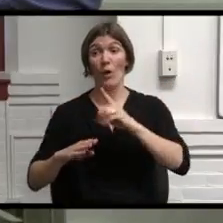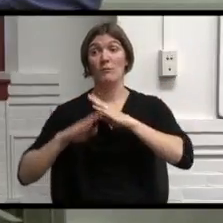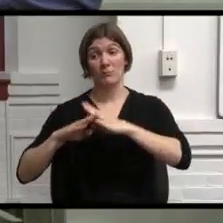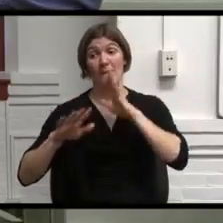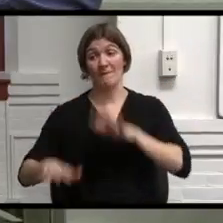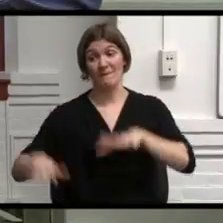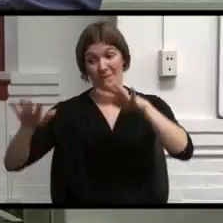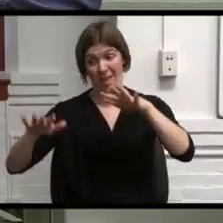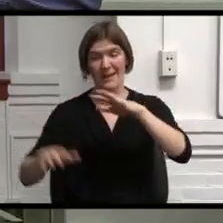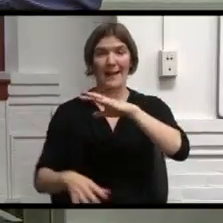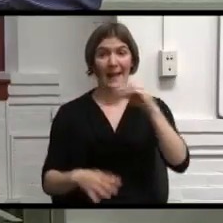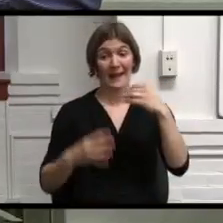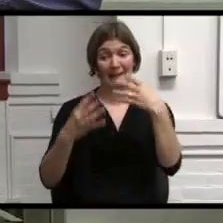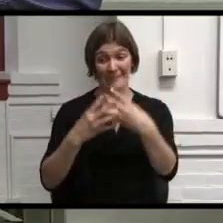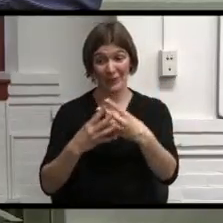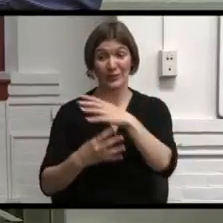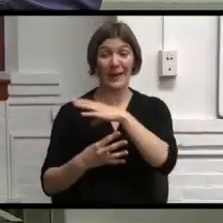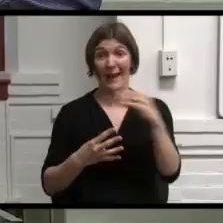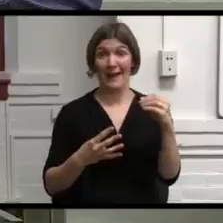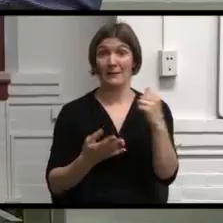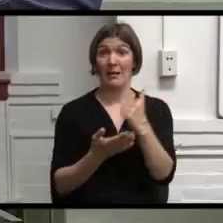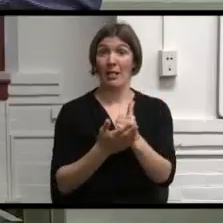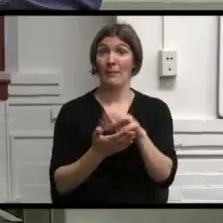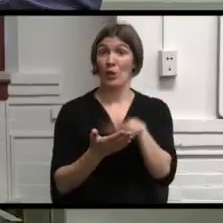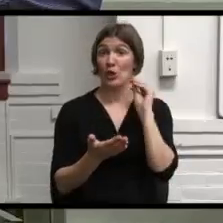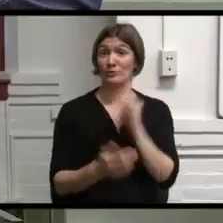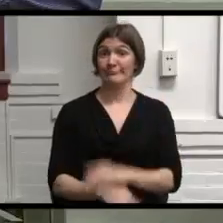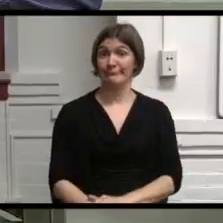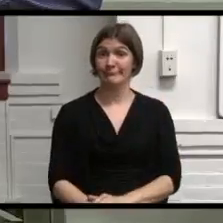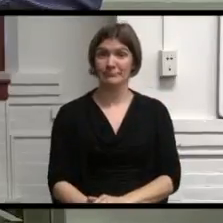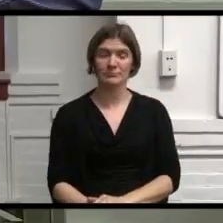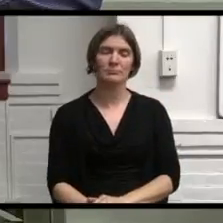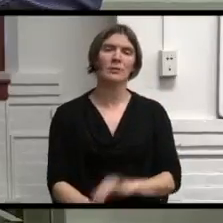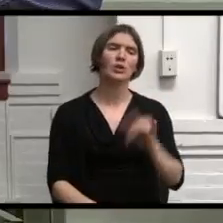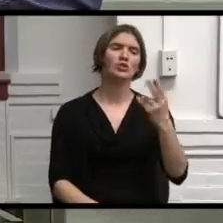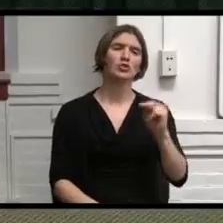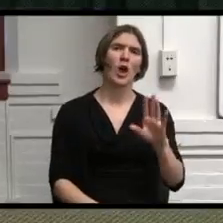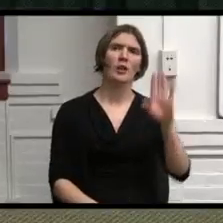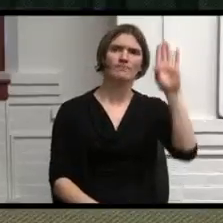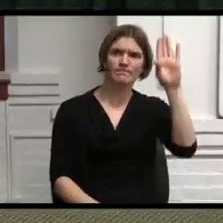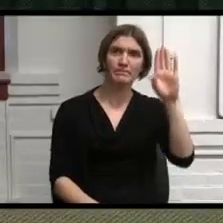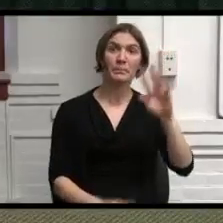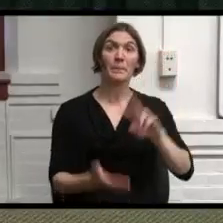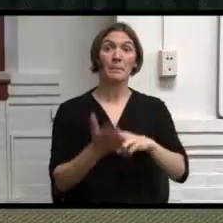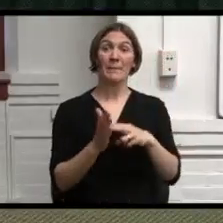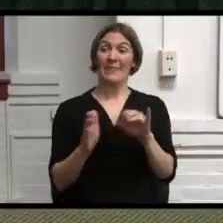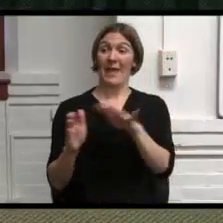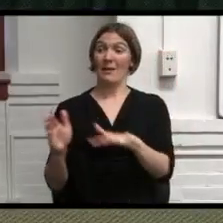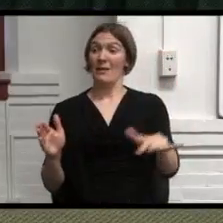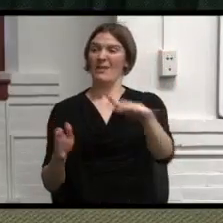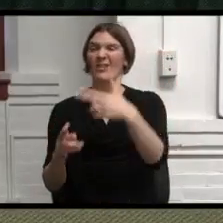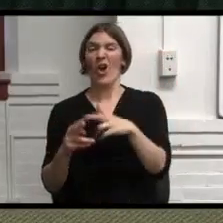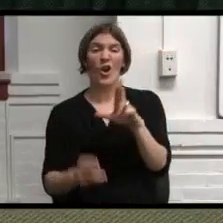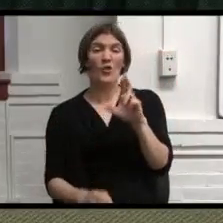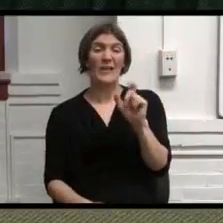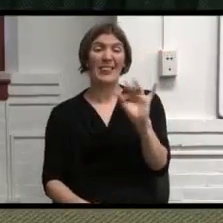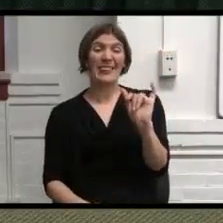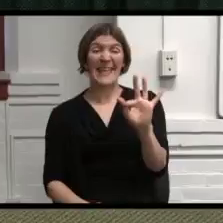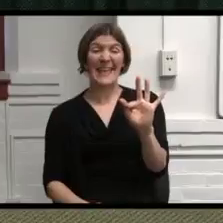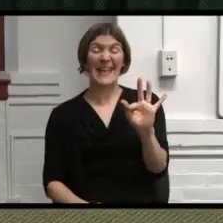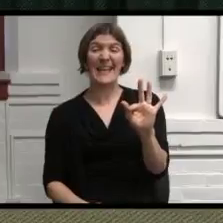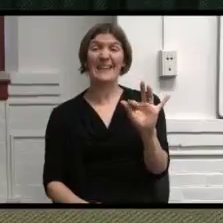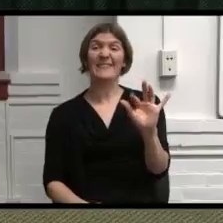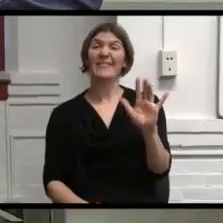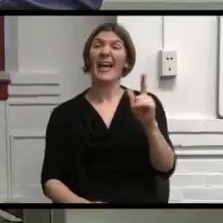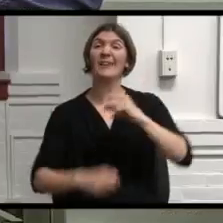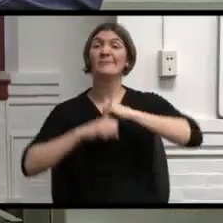floodplain and stormwater management. So that piece then just becomes a relief area? A relief